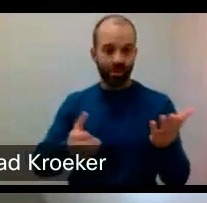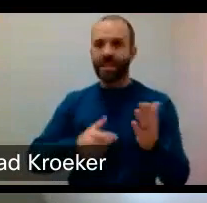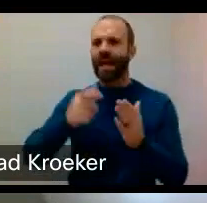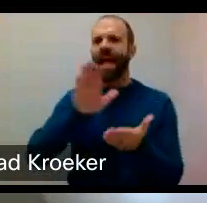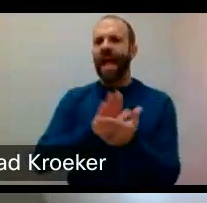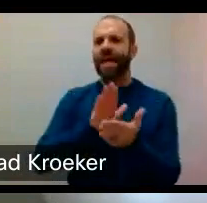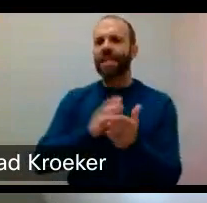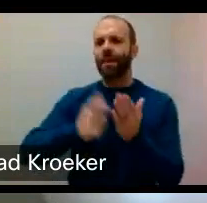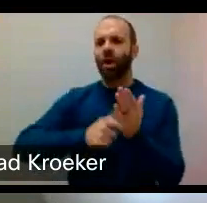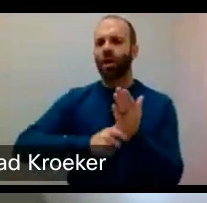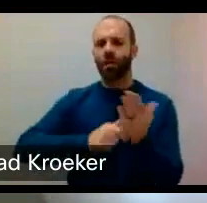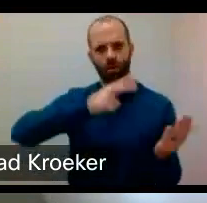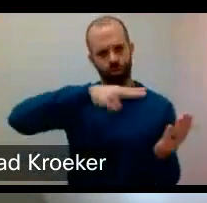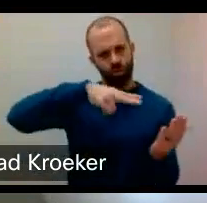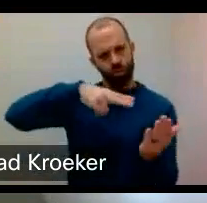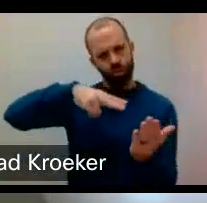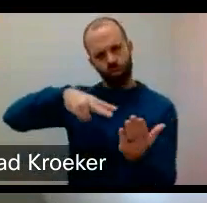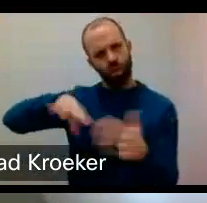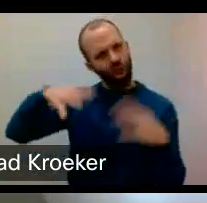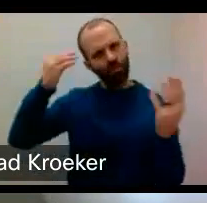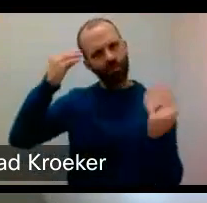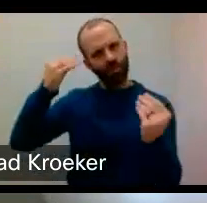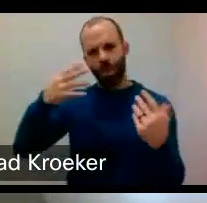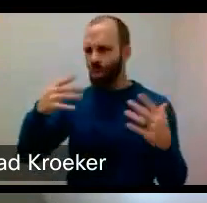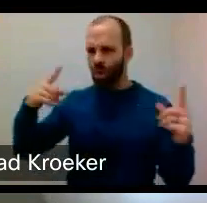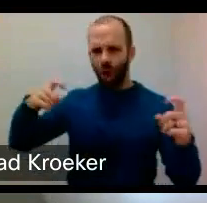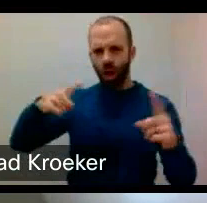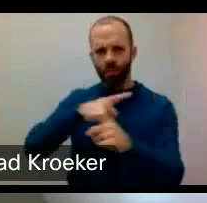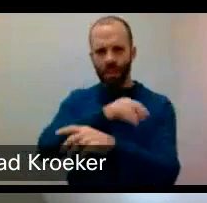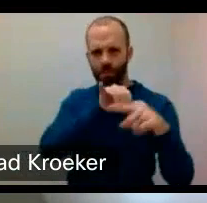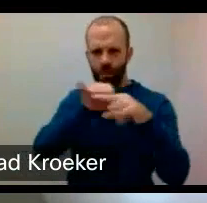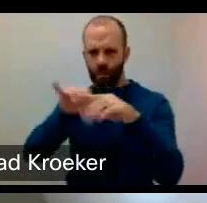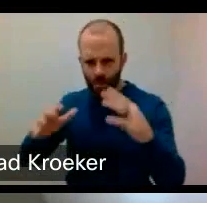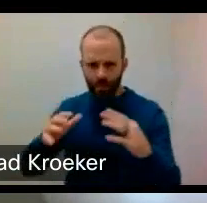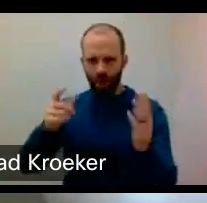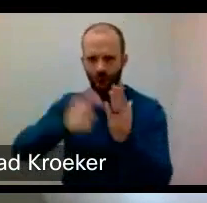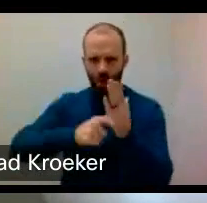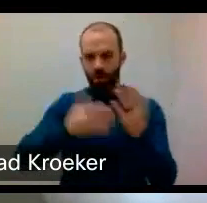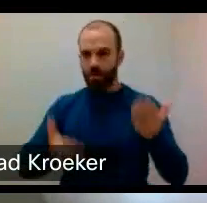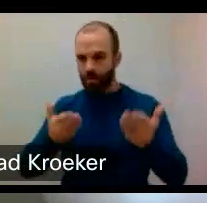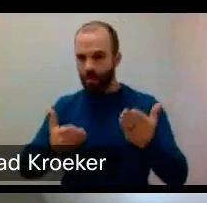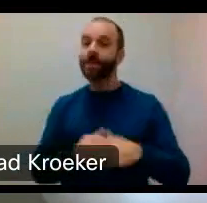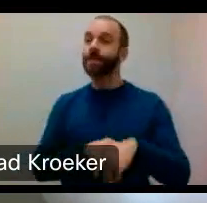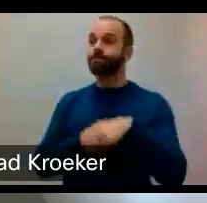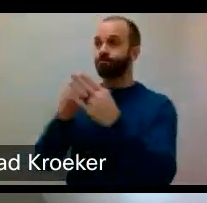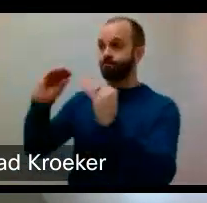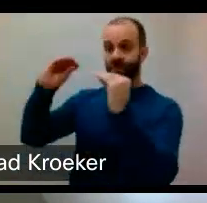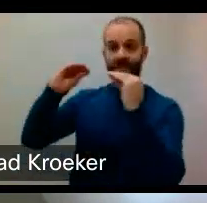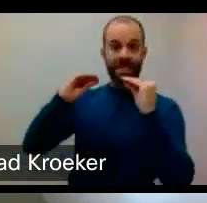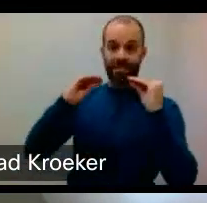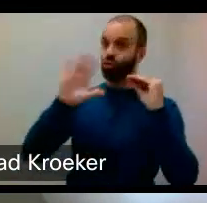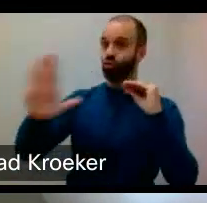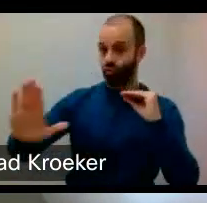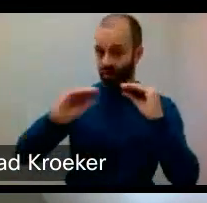of information and take a long time to read if it's a complex academic article. But again, your instructor doesn't